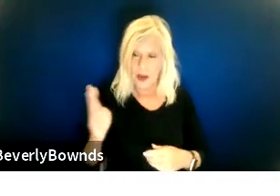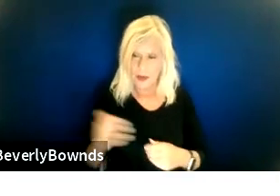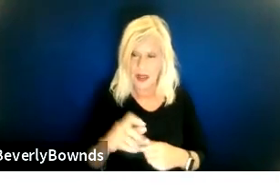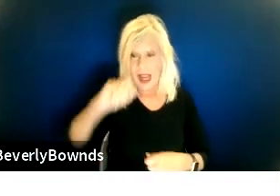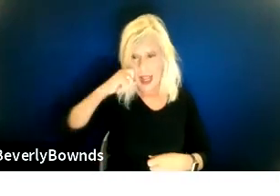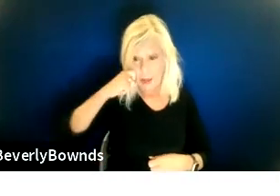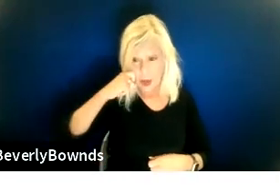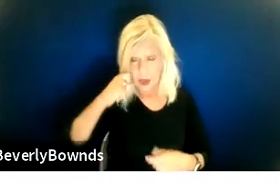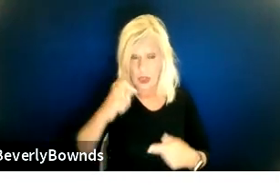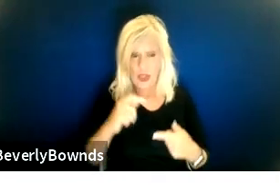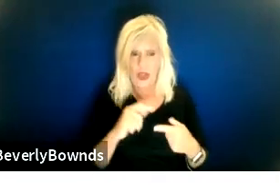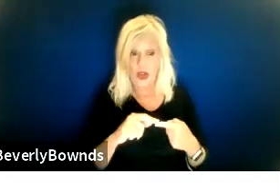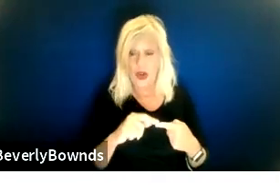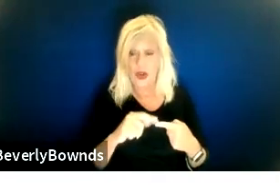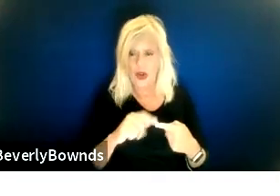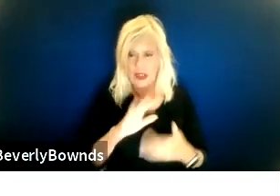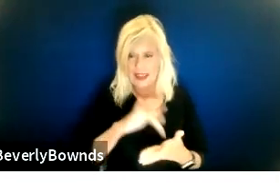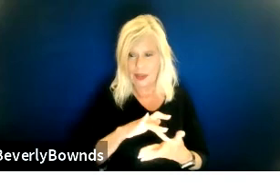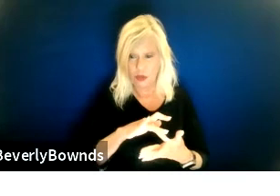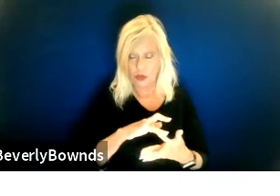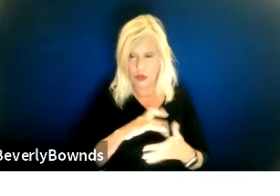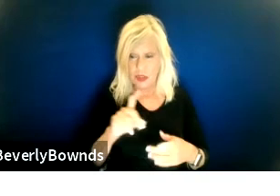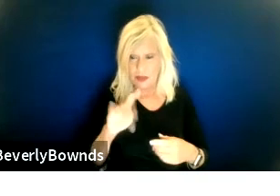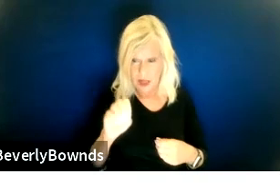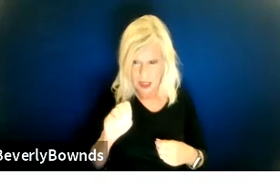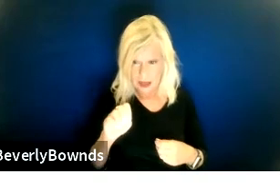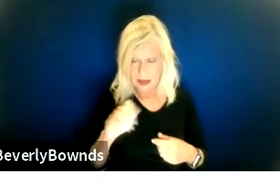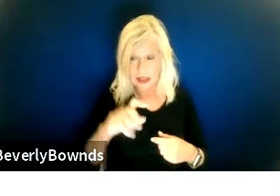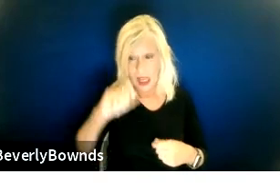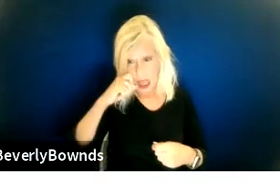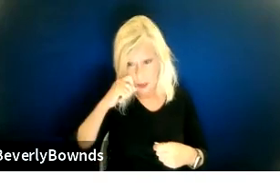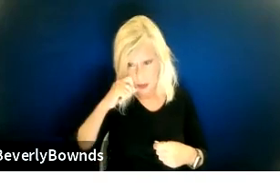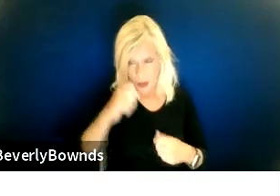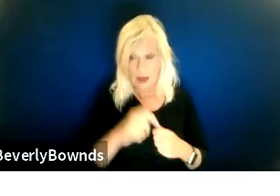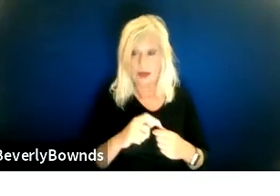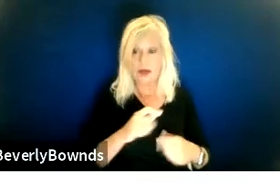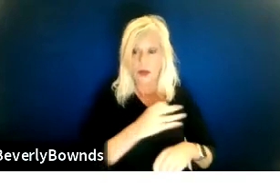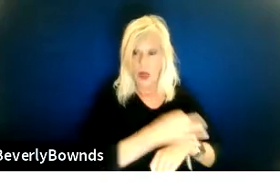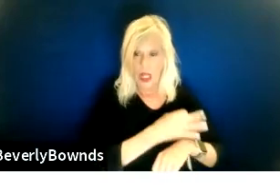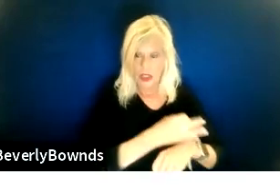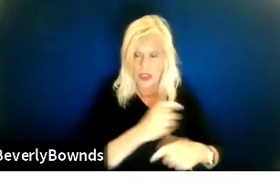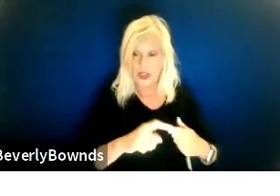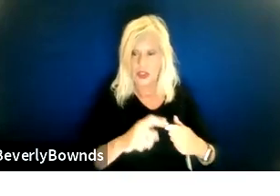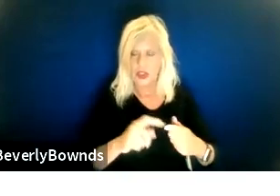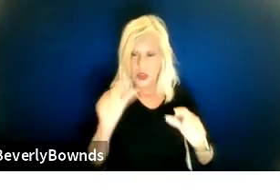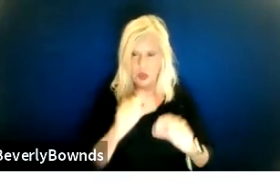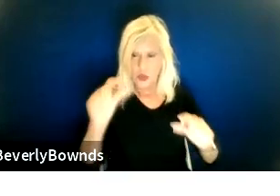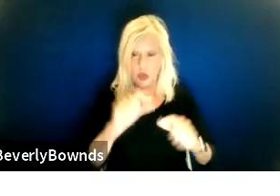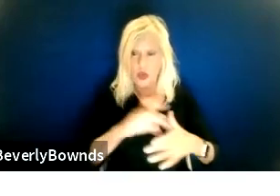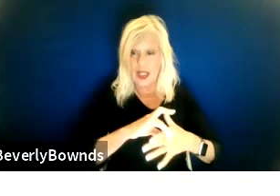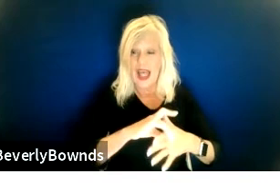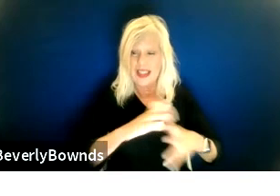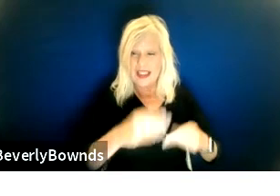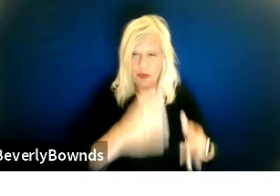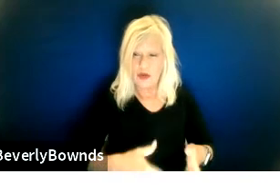Apple as a sensor device with the Apple Watch. You've got Google as a content provider, as